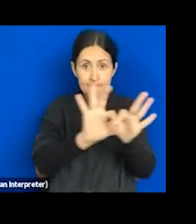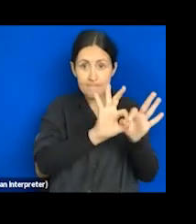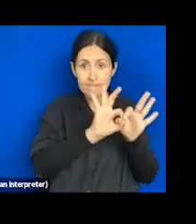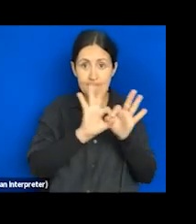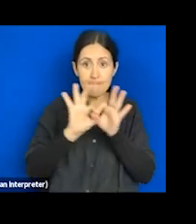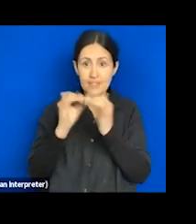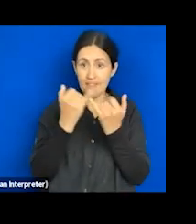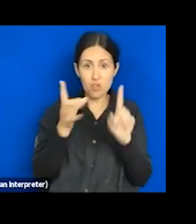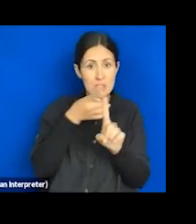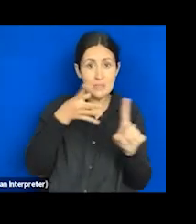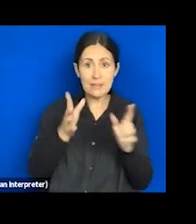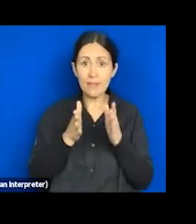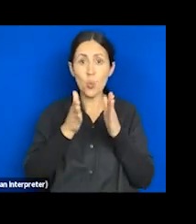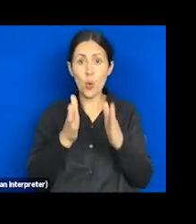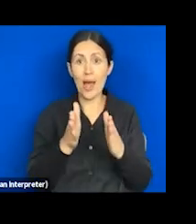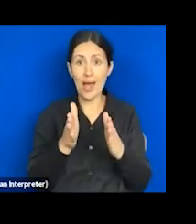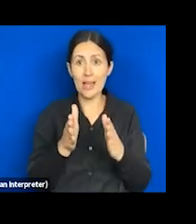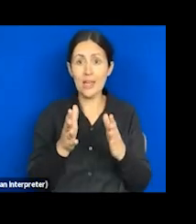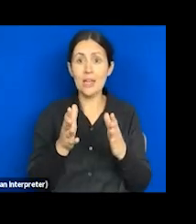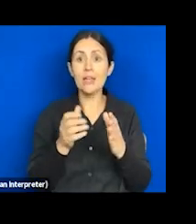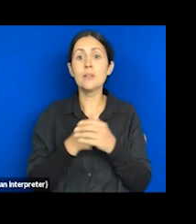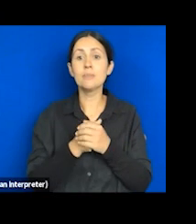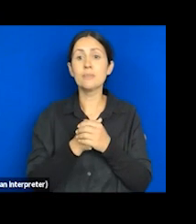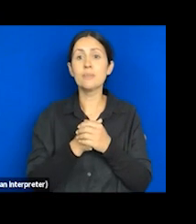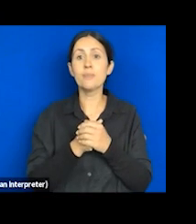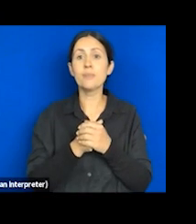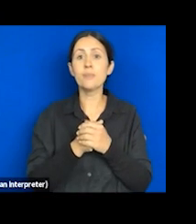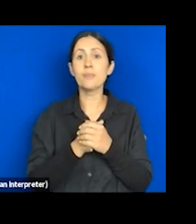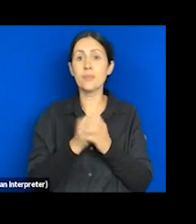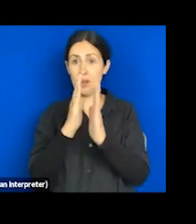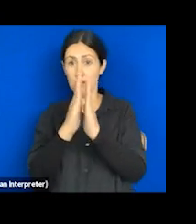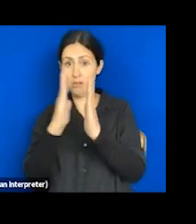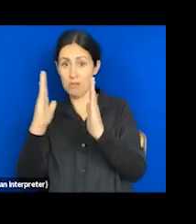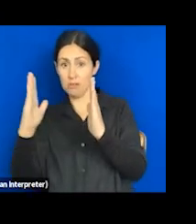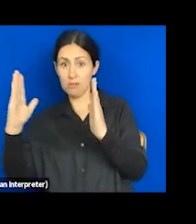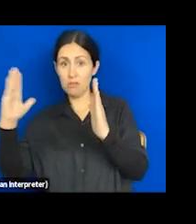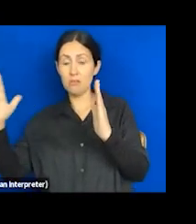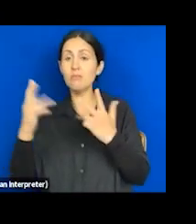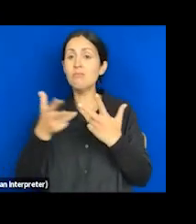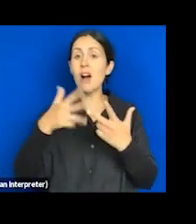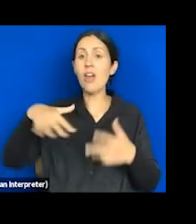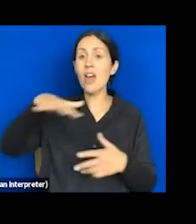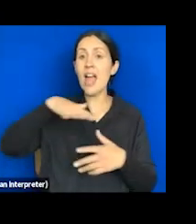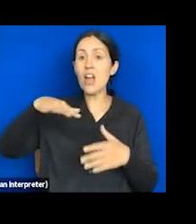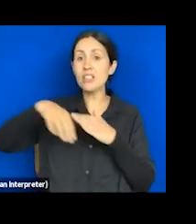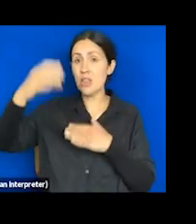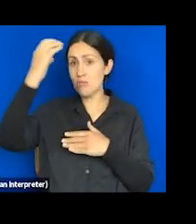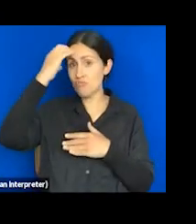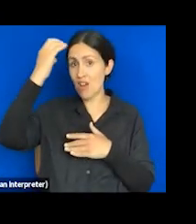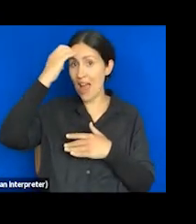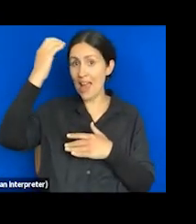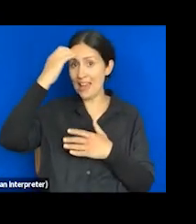way, more under the psychedelic. And certain systems that are high level, that are actually